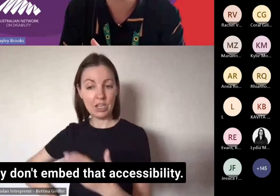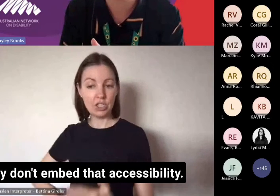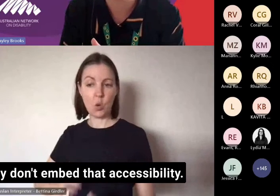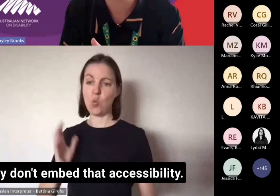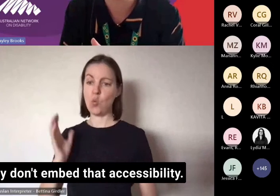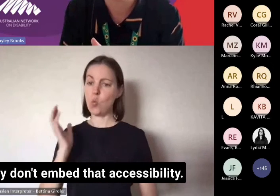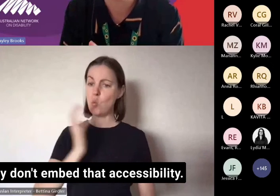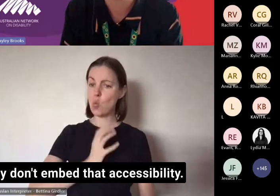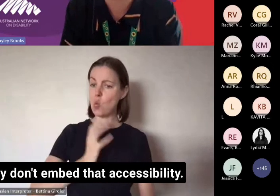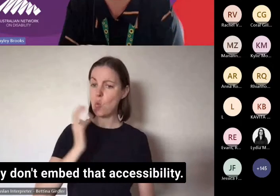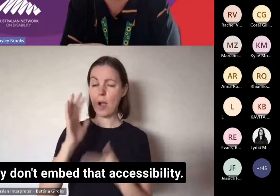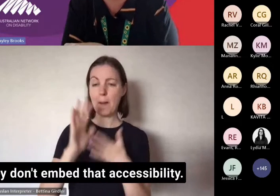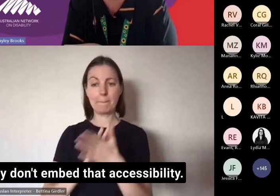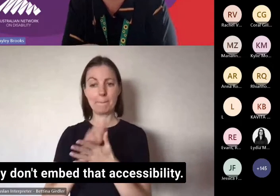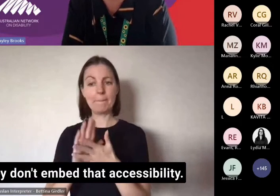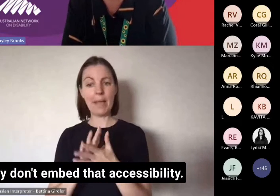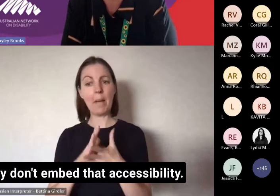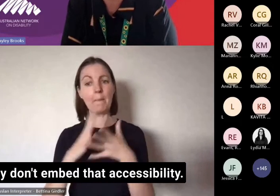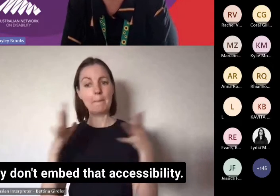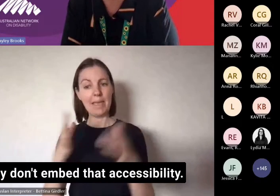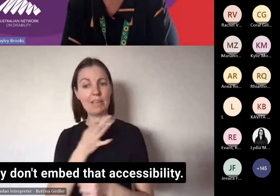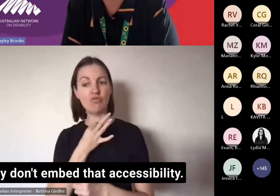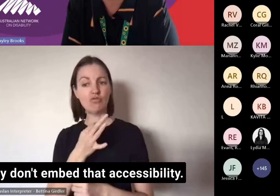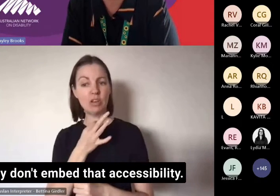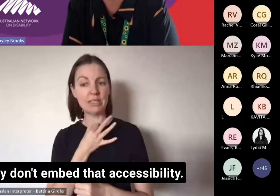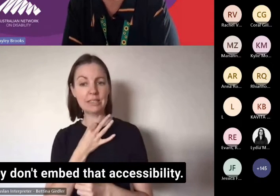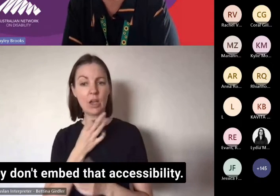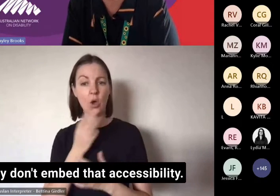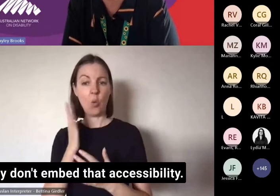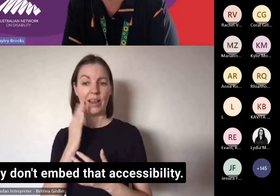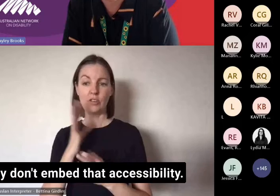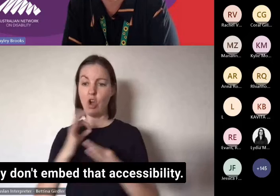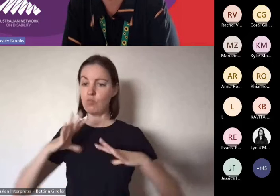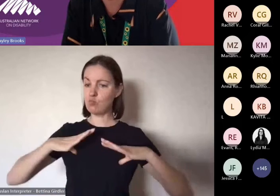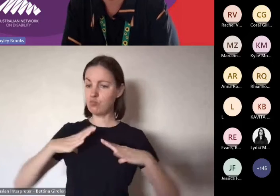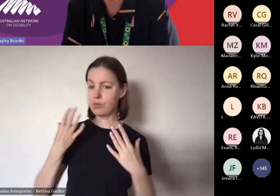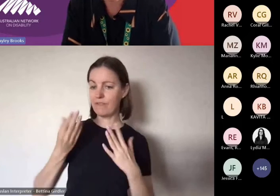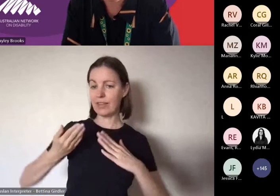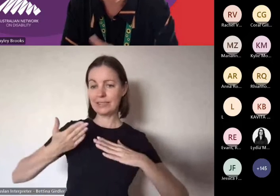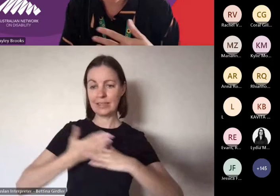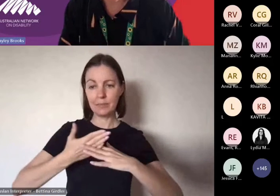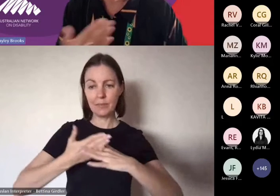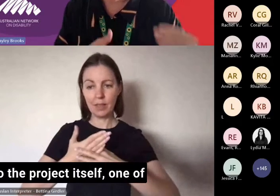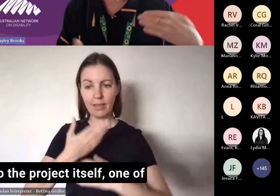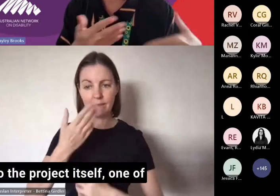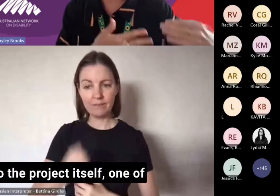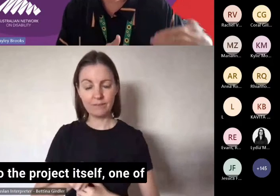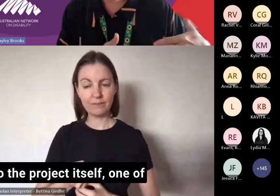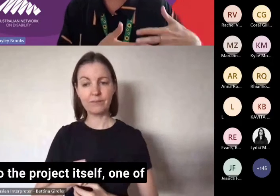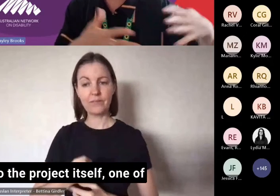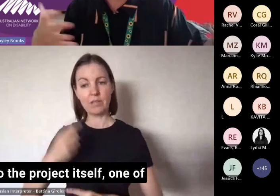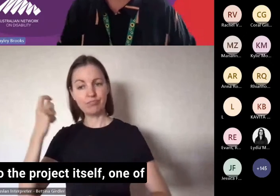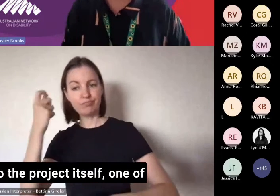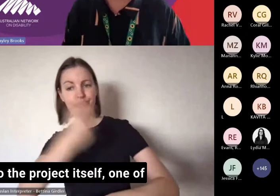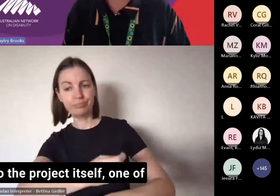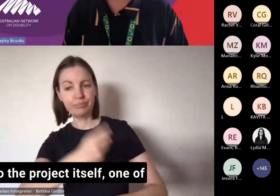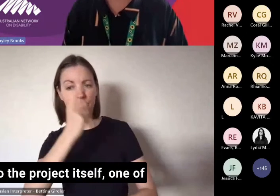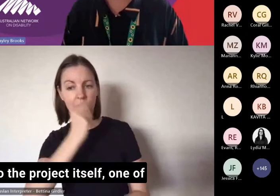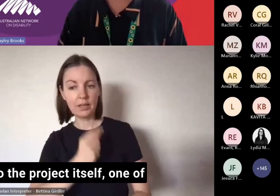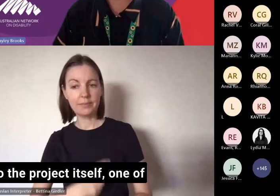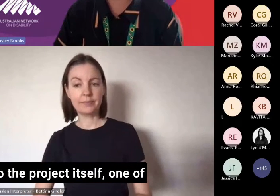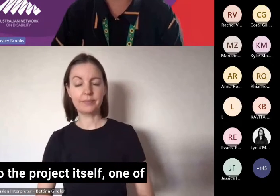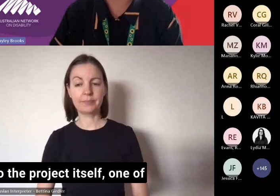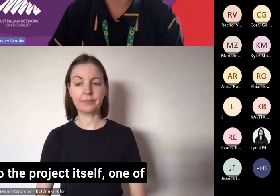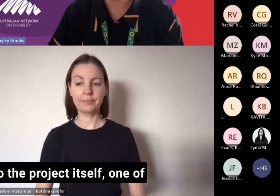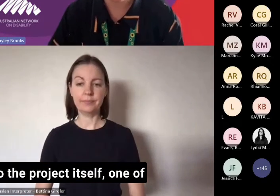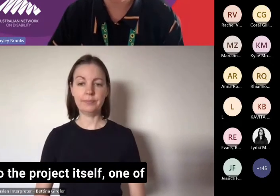for organisations when they don't embed that accessibility. But then going to the